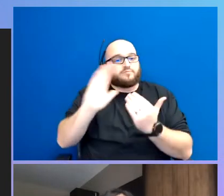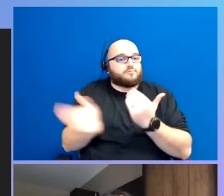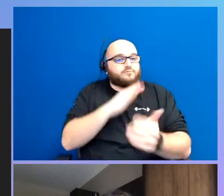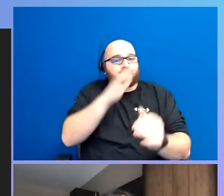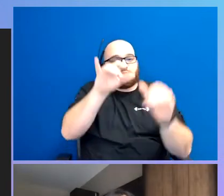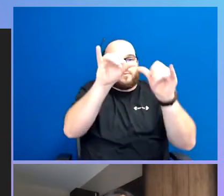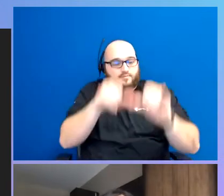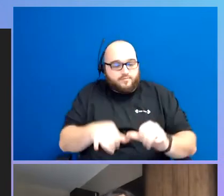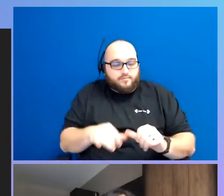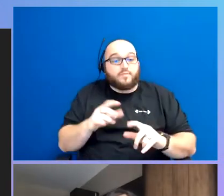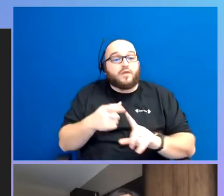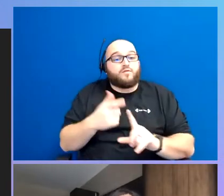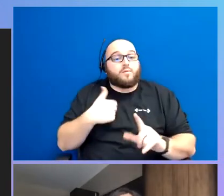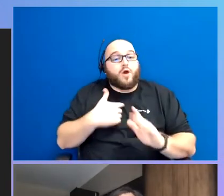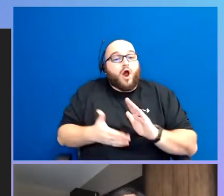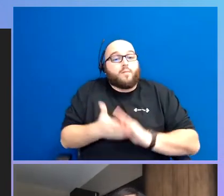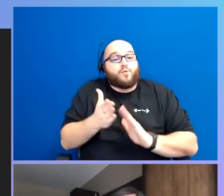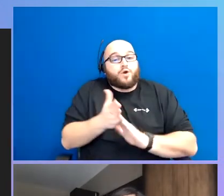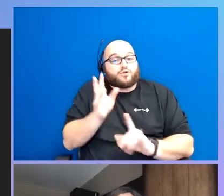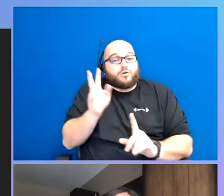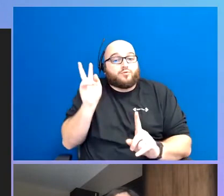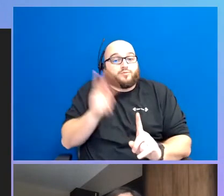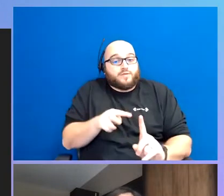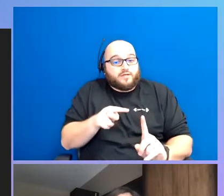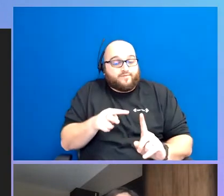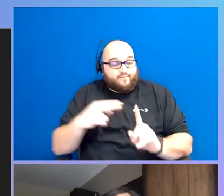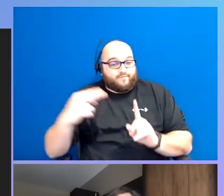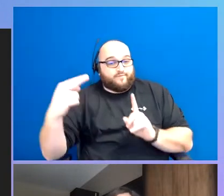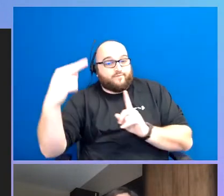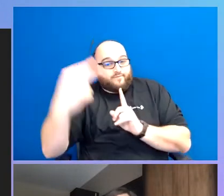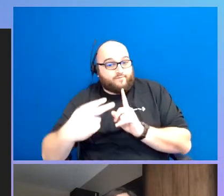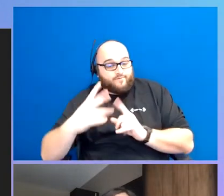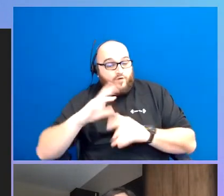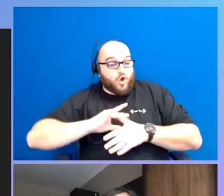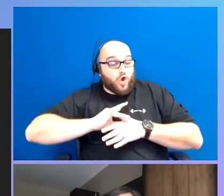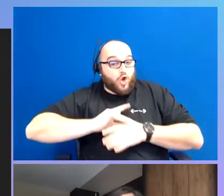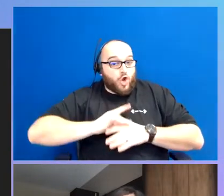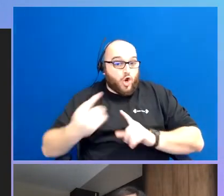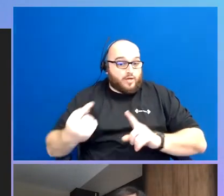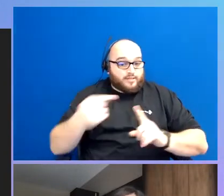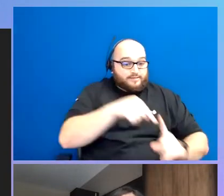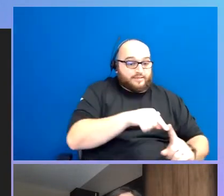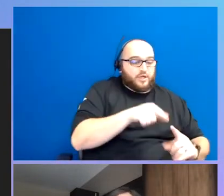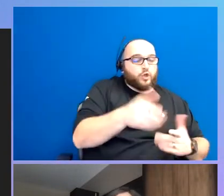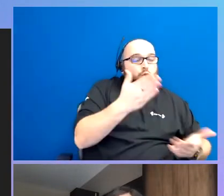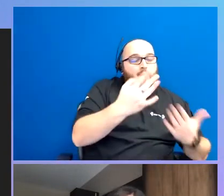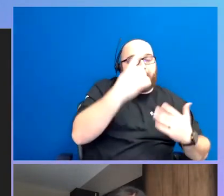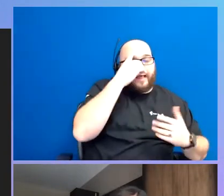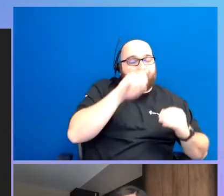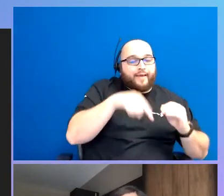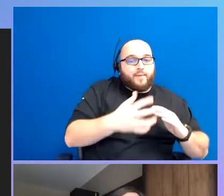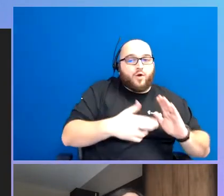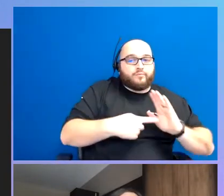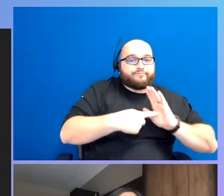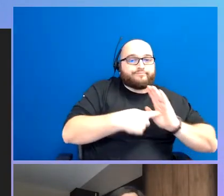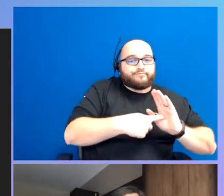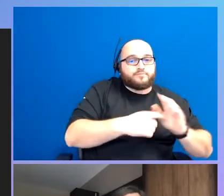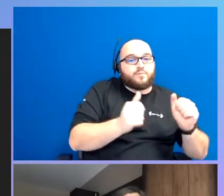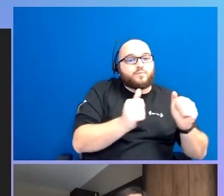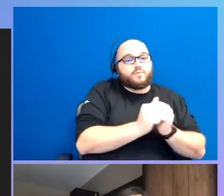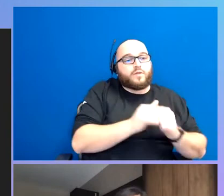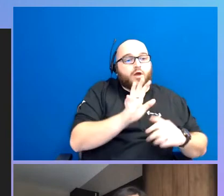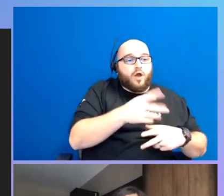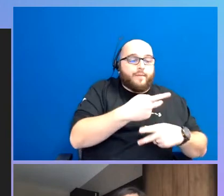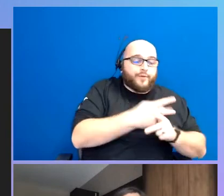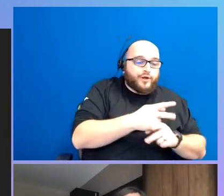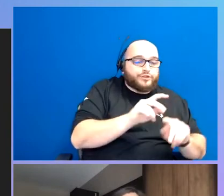From an operational perspective, on the content side, you might also be thinking about representation within production crew,